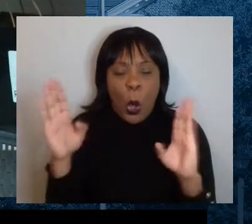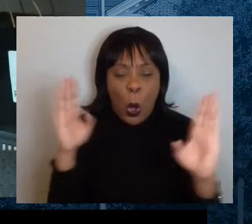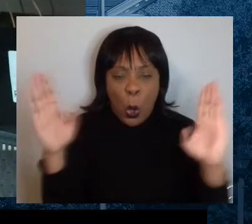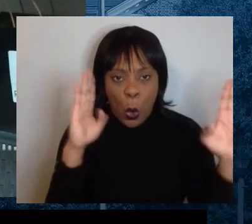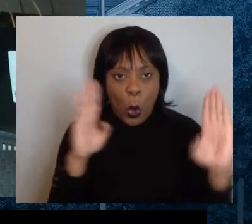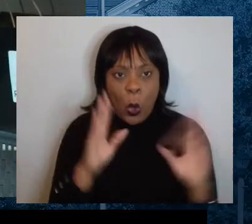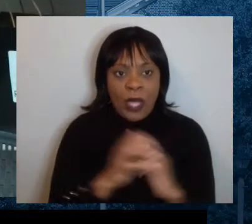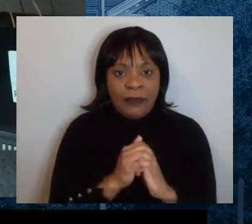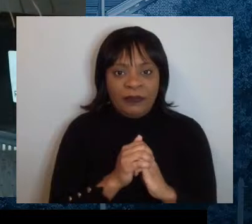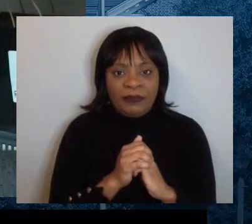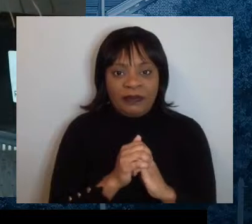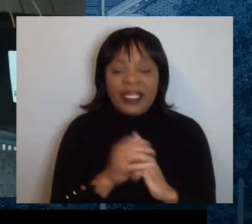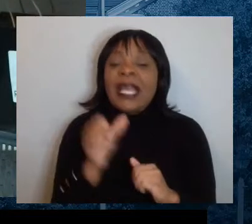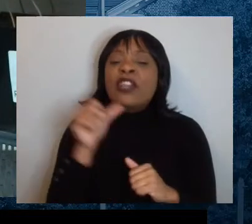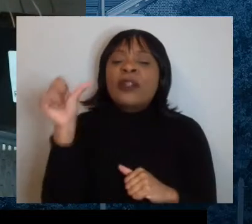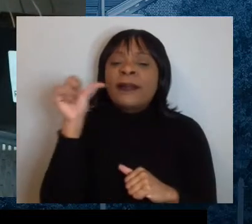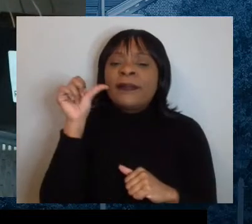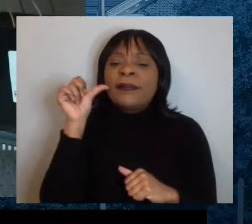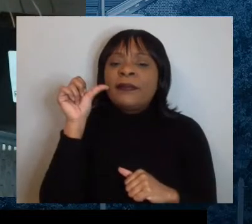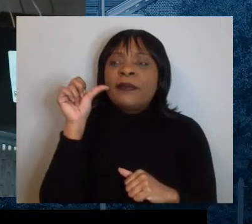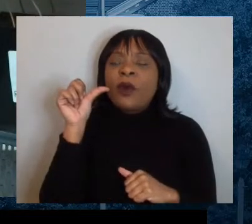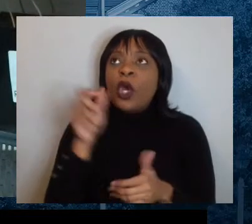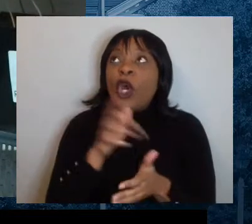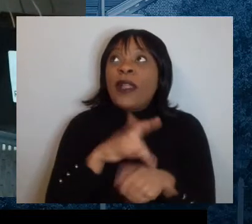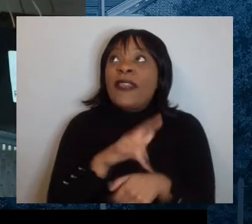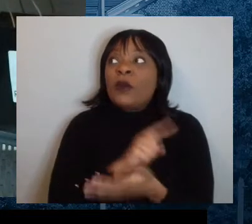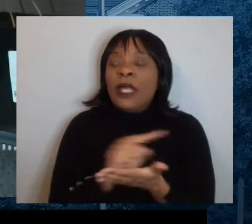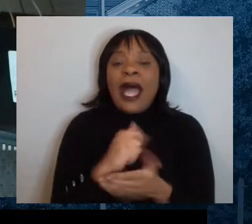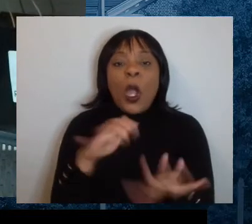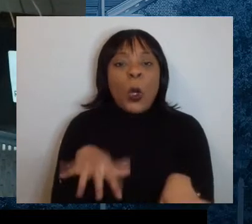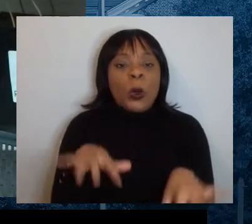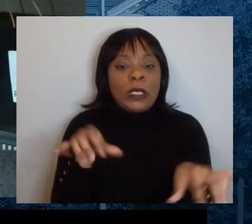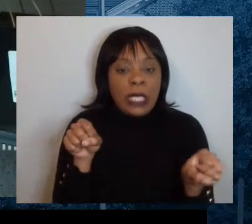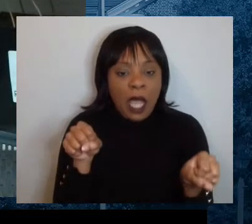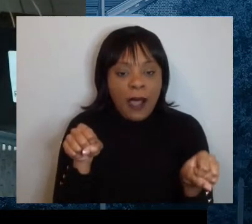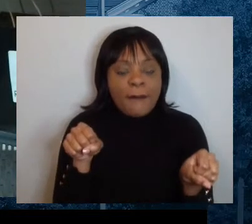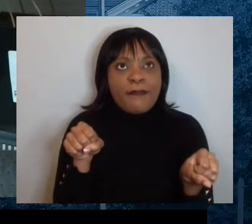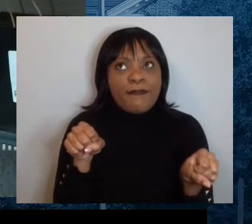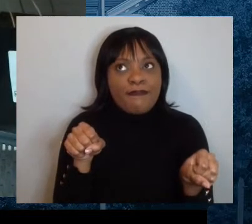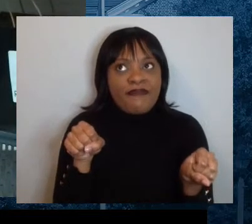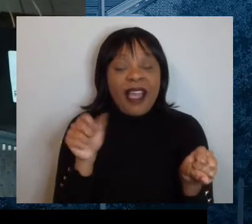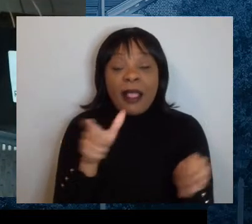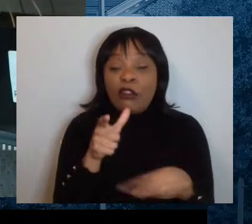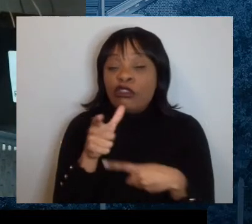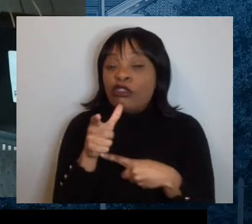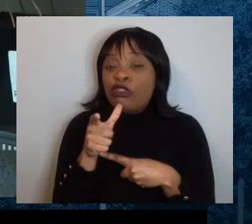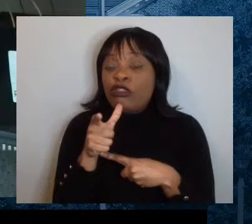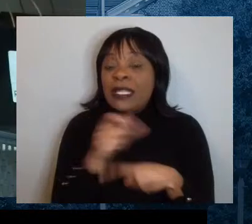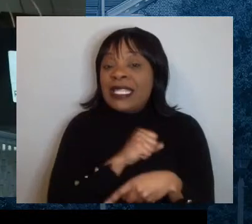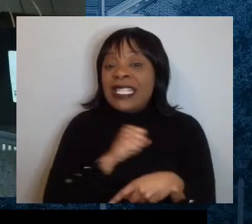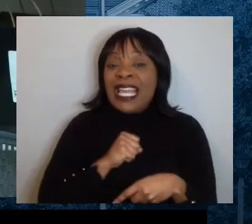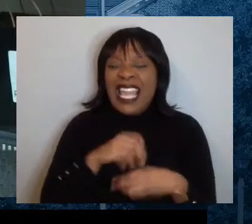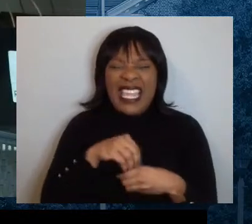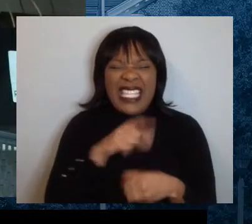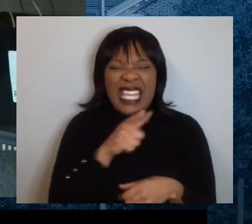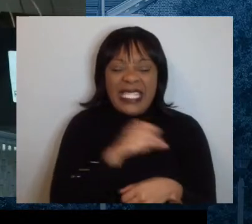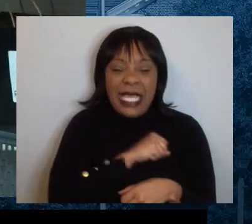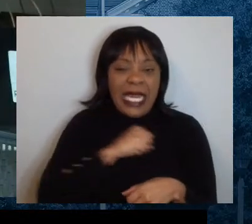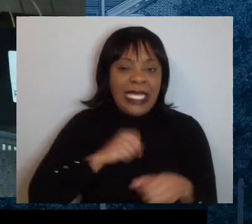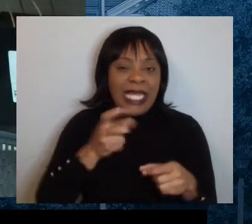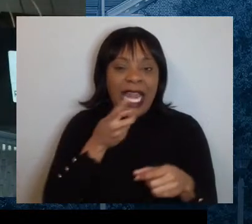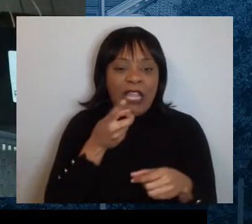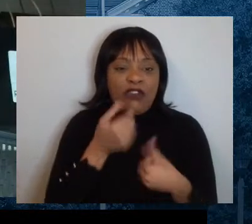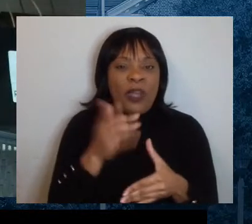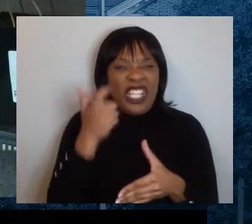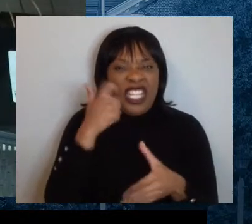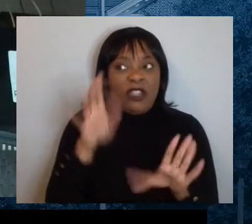Yesterday, earlier this week, I hosted a lunch in the Senate dining room. We just sort of like reopened for business, and hope